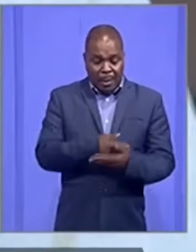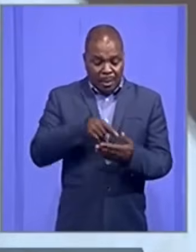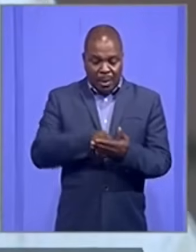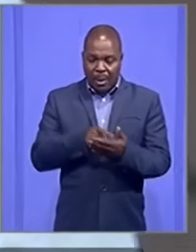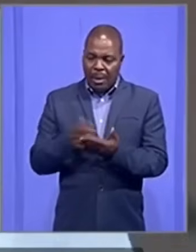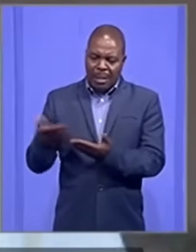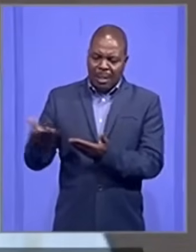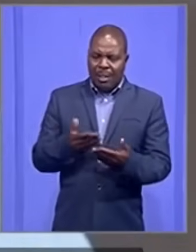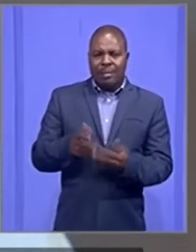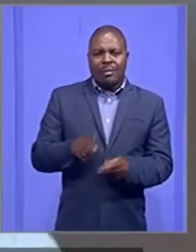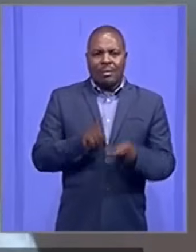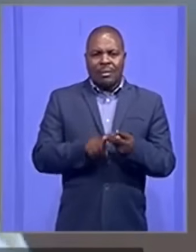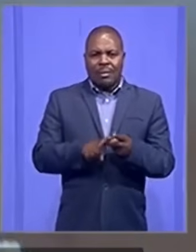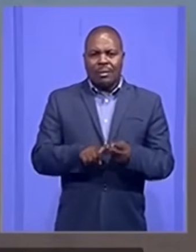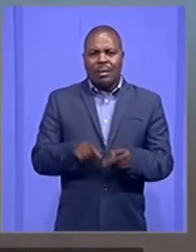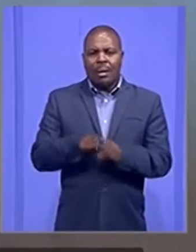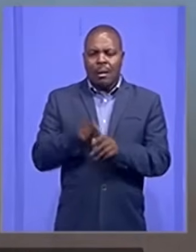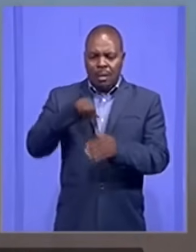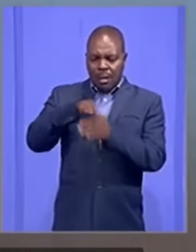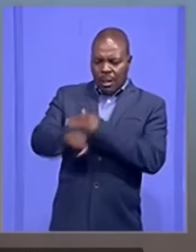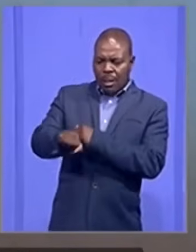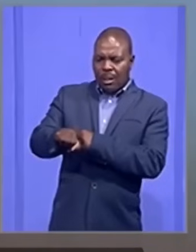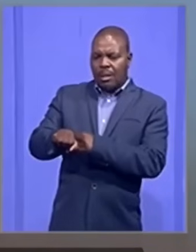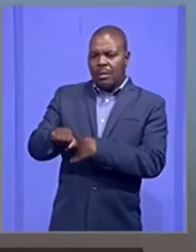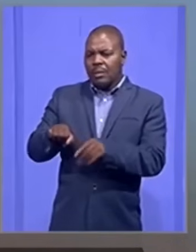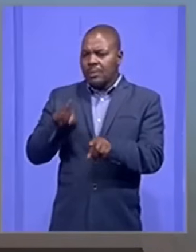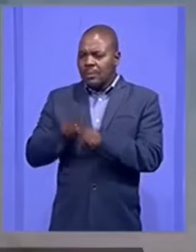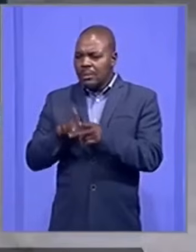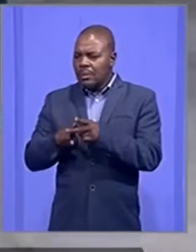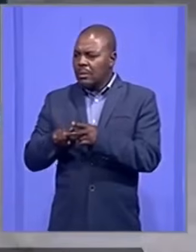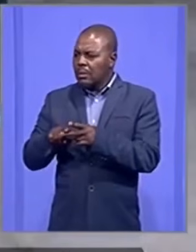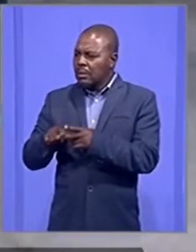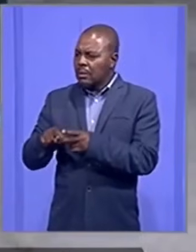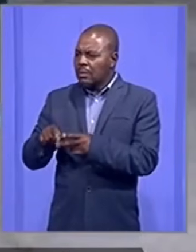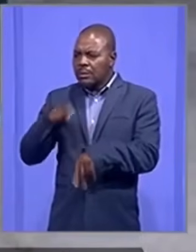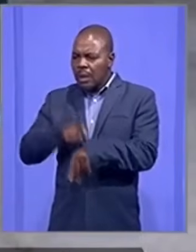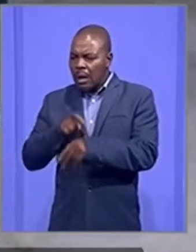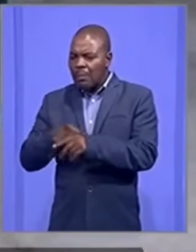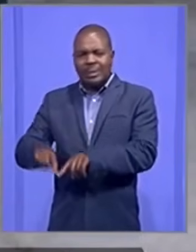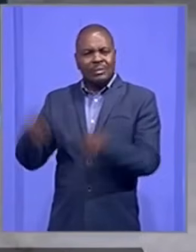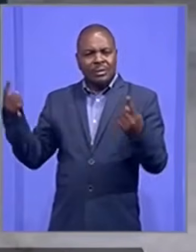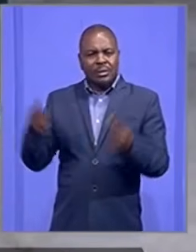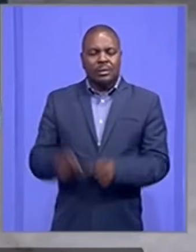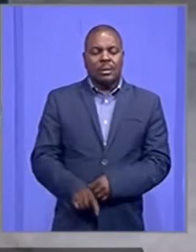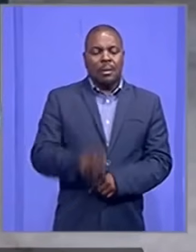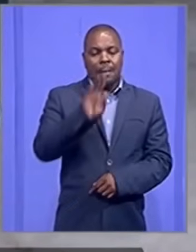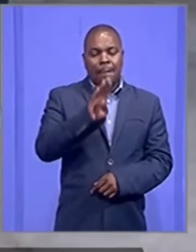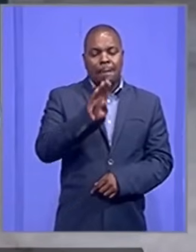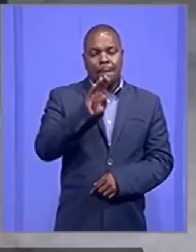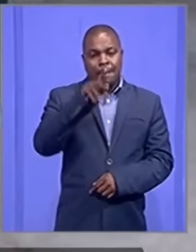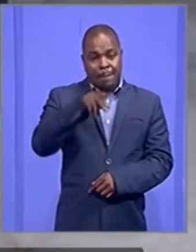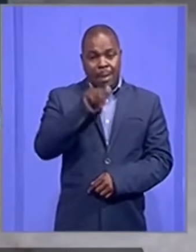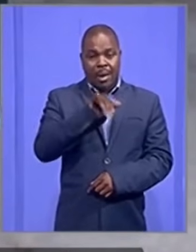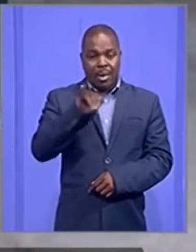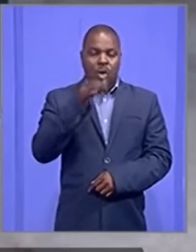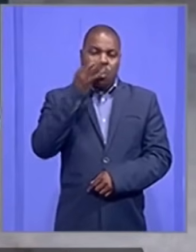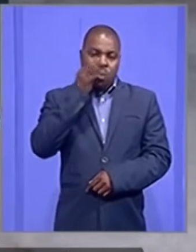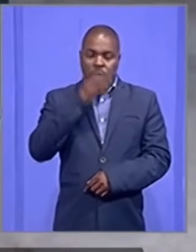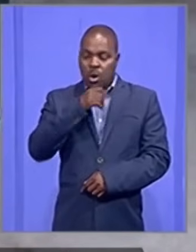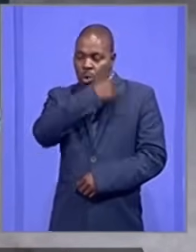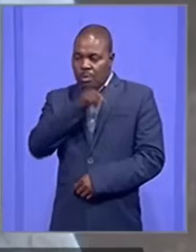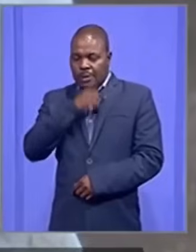lona le fapana ka bong le leo a le amogetšego go ya ka mo a boditšego ke ba bookelo. Thandiswa Pai o re se ba bookelo ba se dirilego ke go